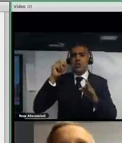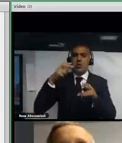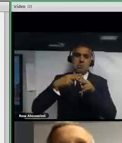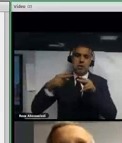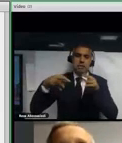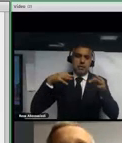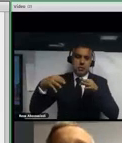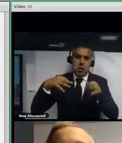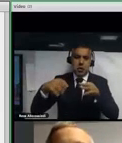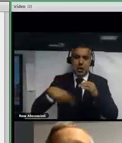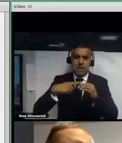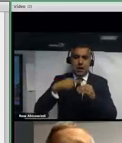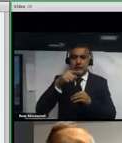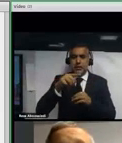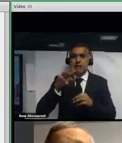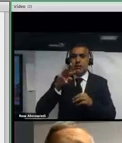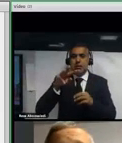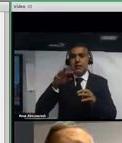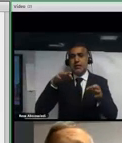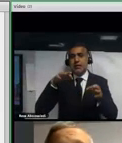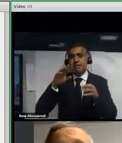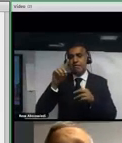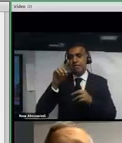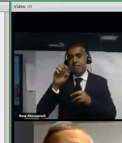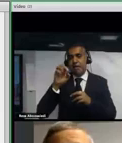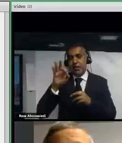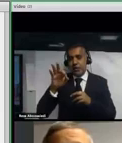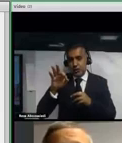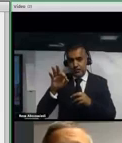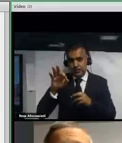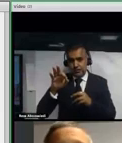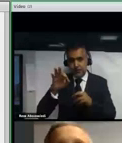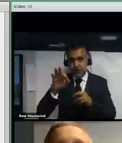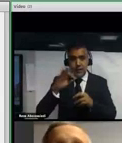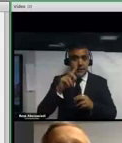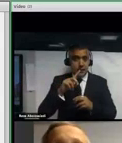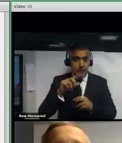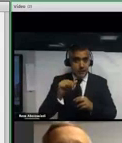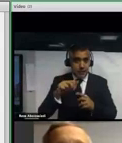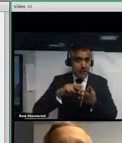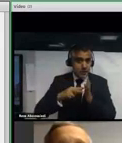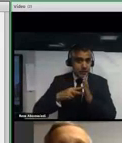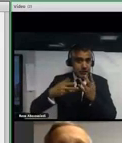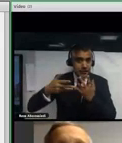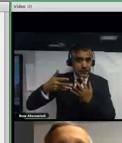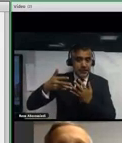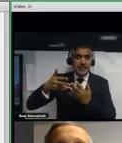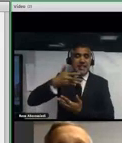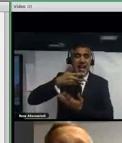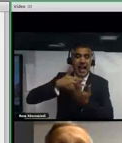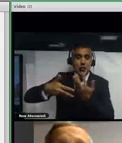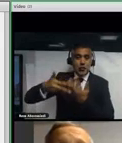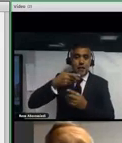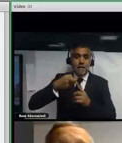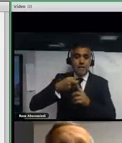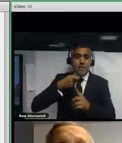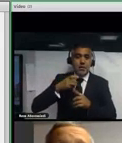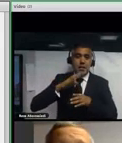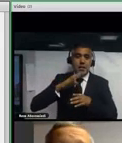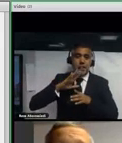it. Basically, disability emerges from the interaction between the impairment,